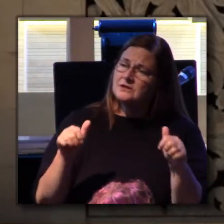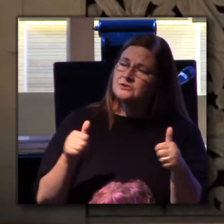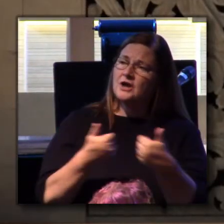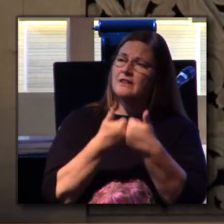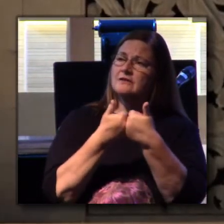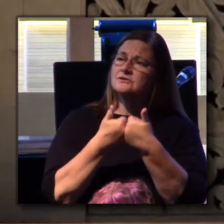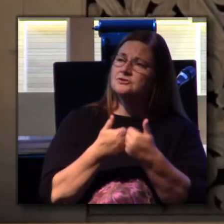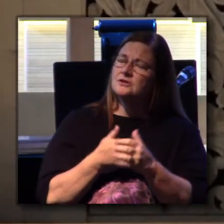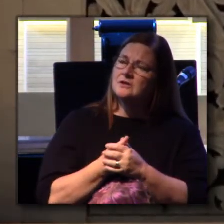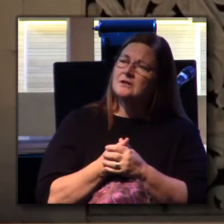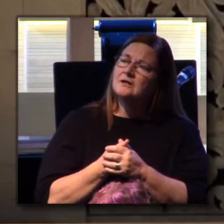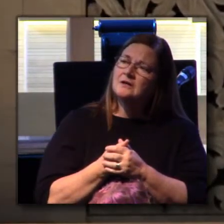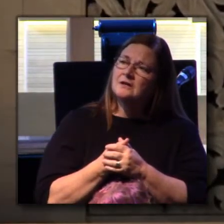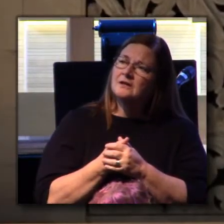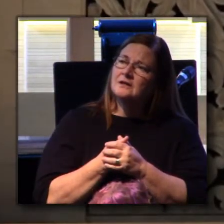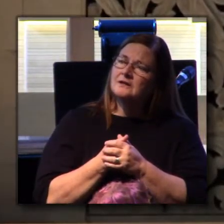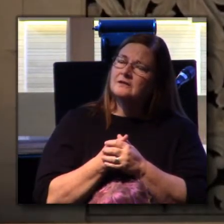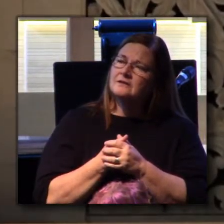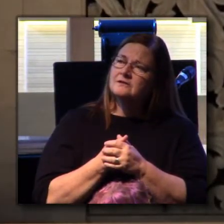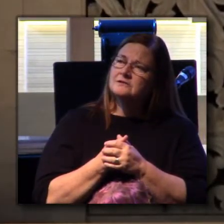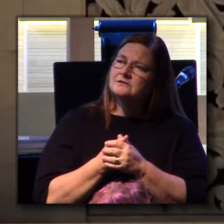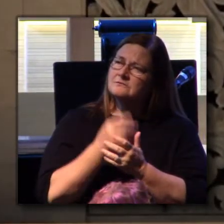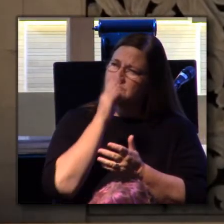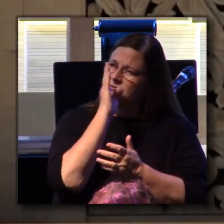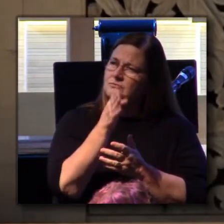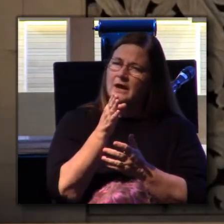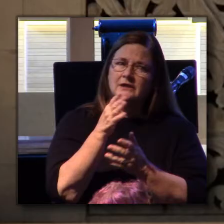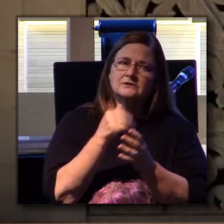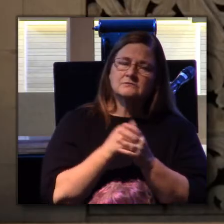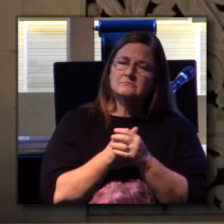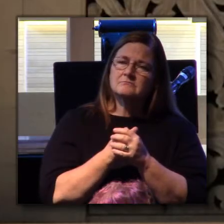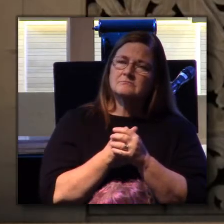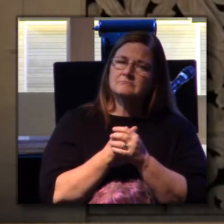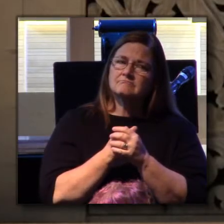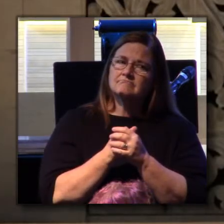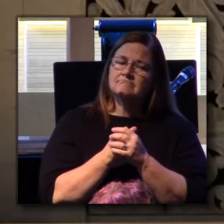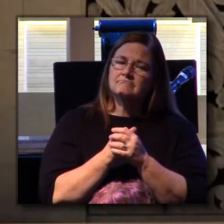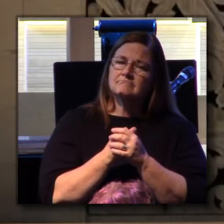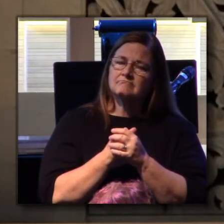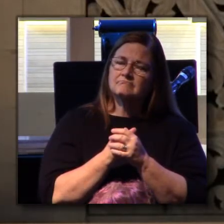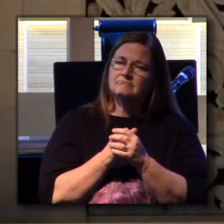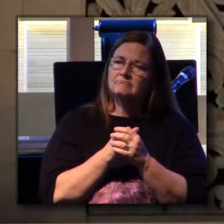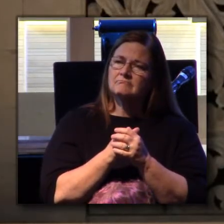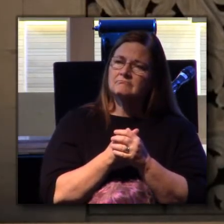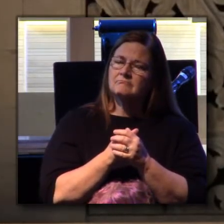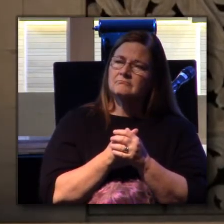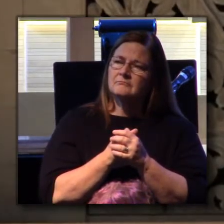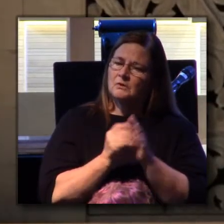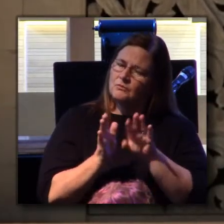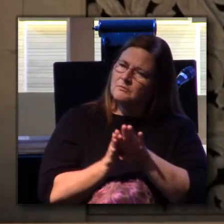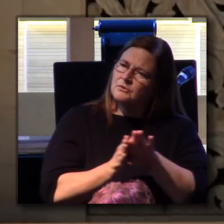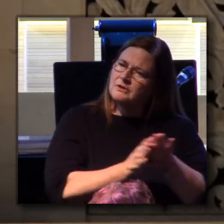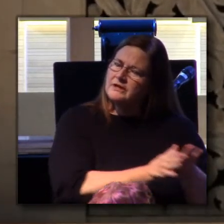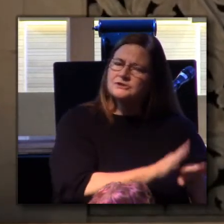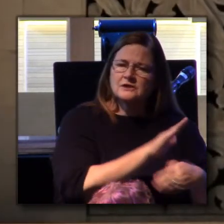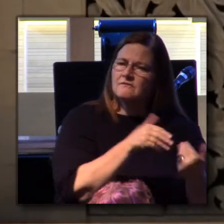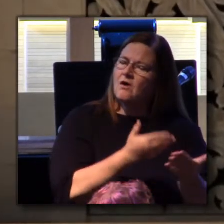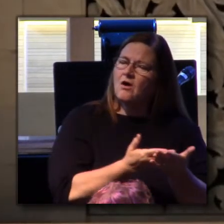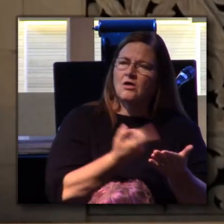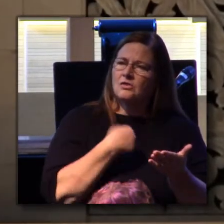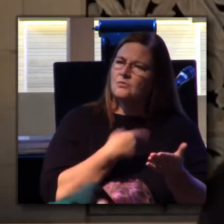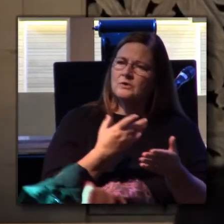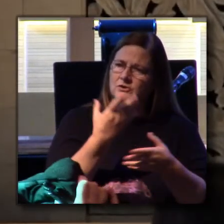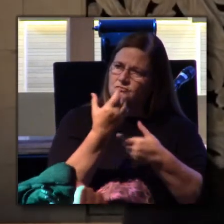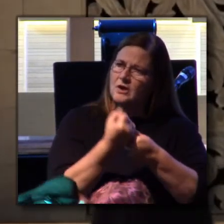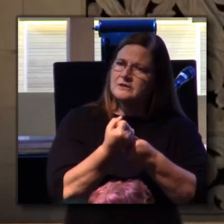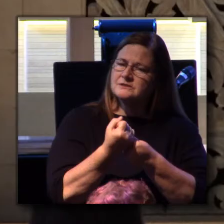this very forthright, direct repudiation of all that we might trust in